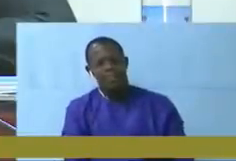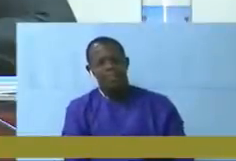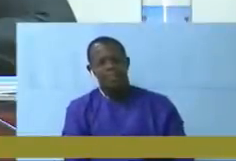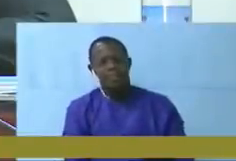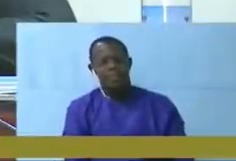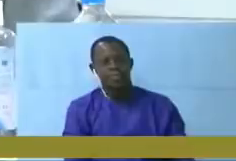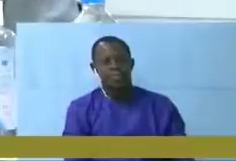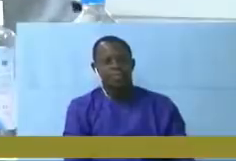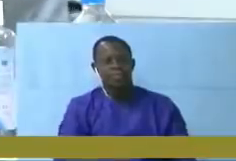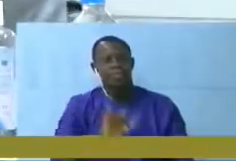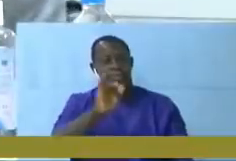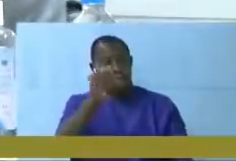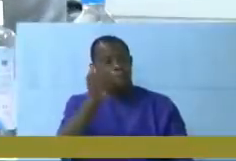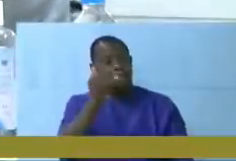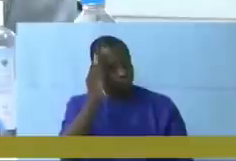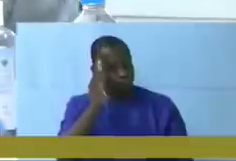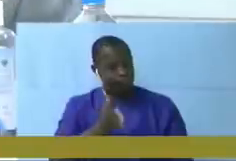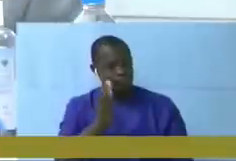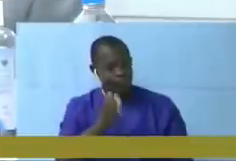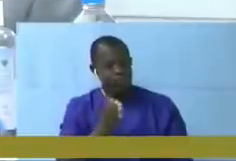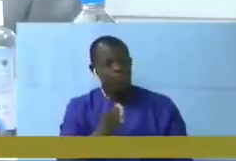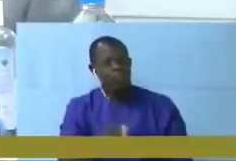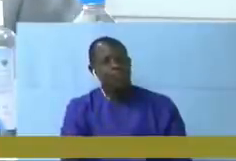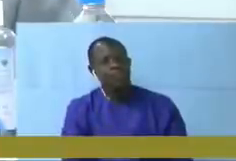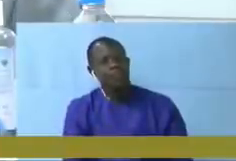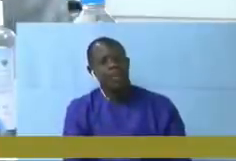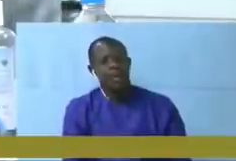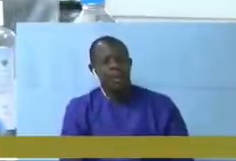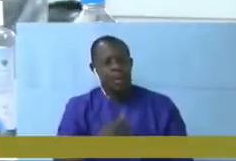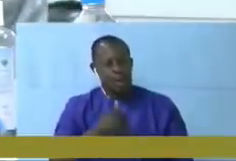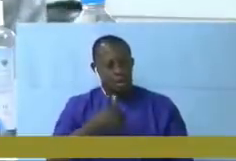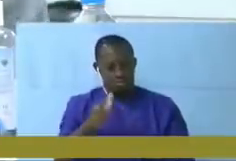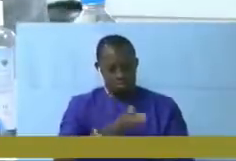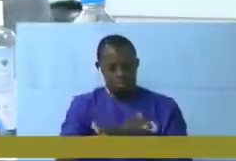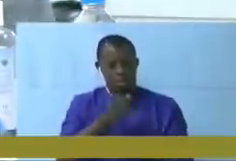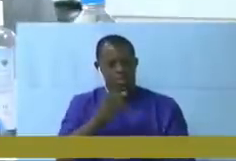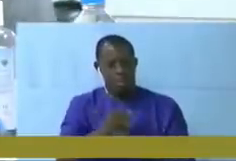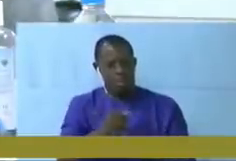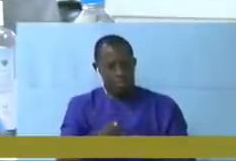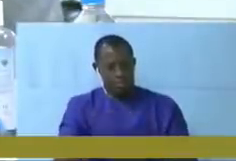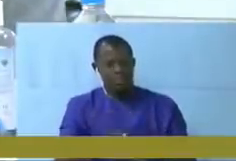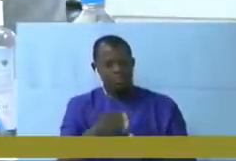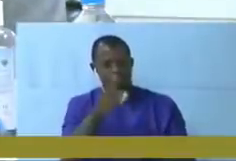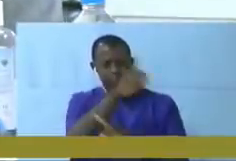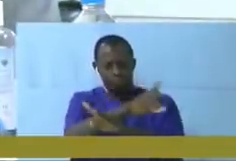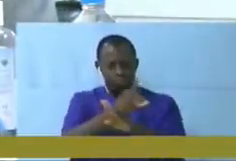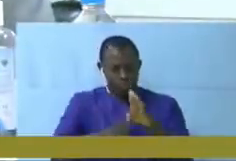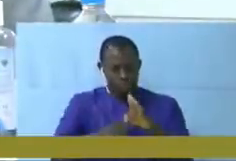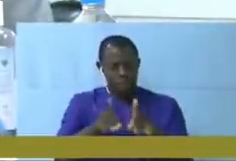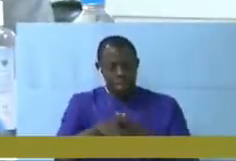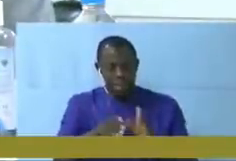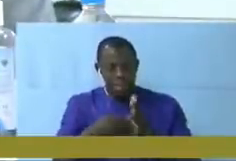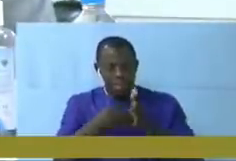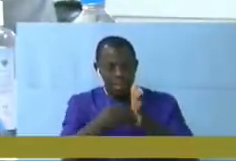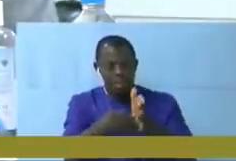réw. That's right. I was a magistrate. I rose through the ranks to become